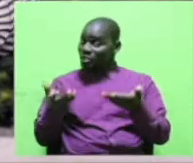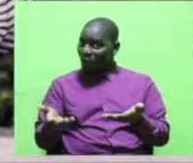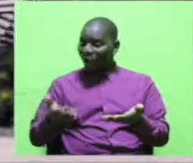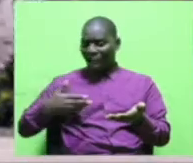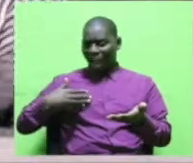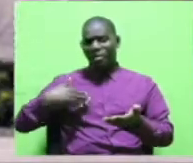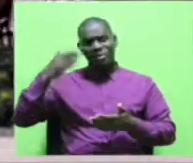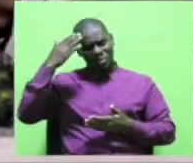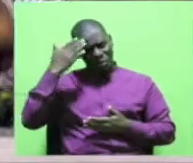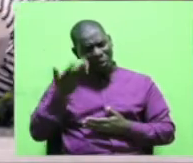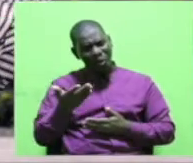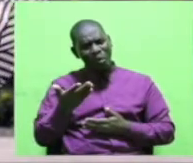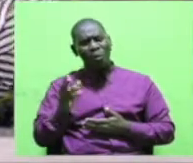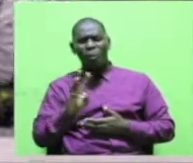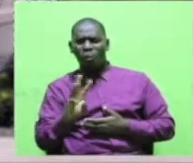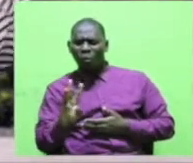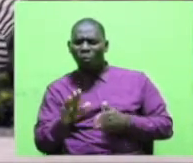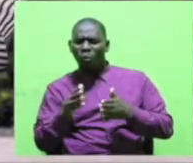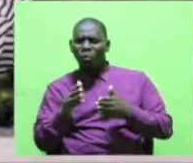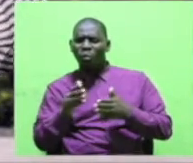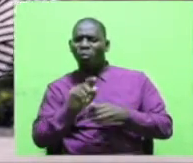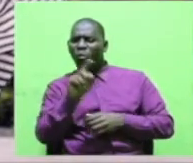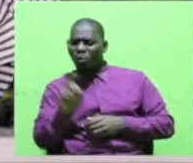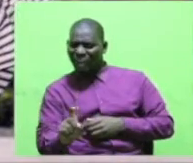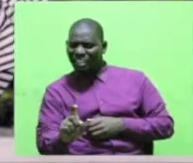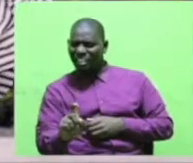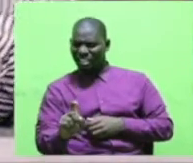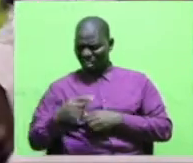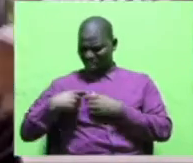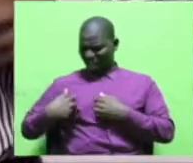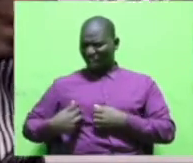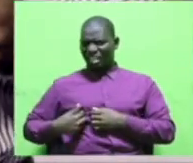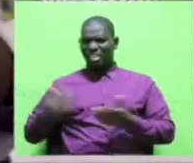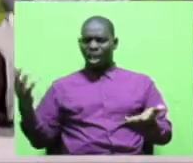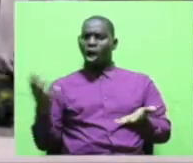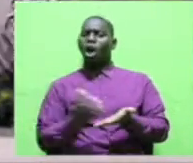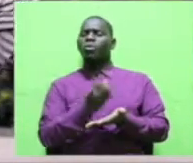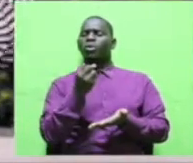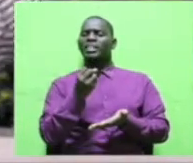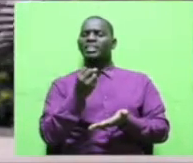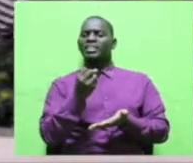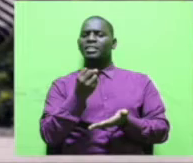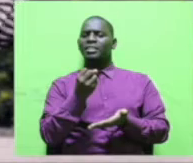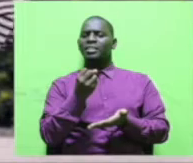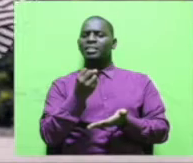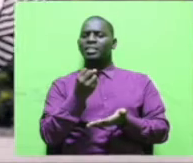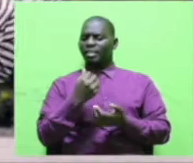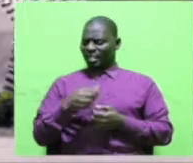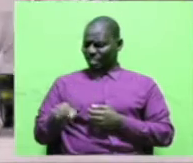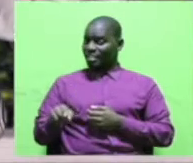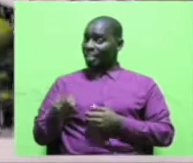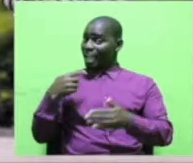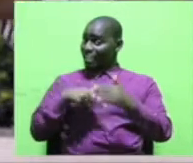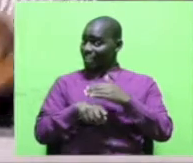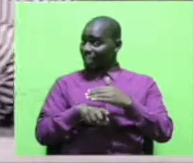know what a heart is and where it is located, let's take a closer look at the external structure of